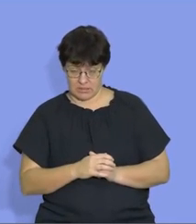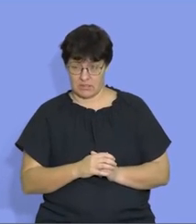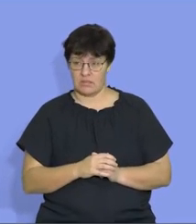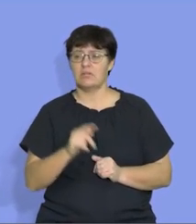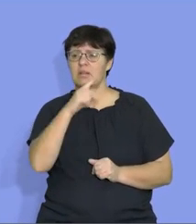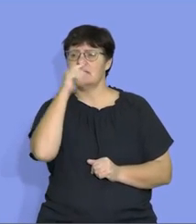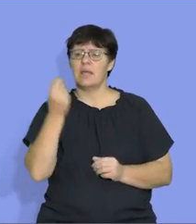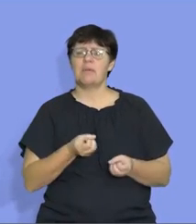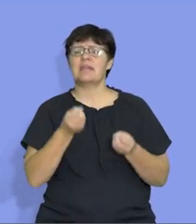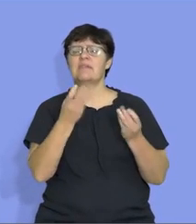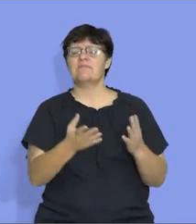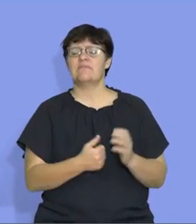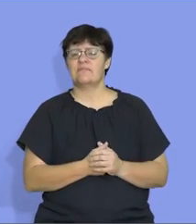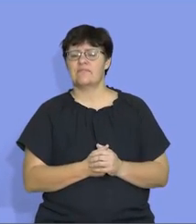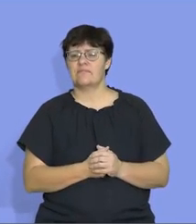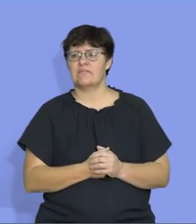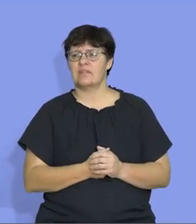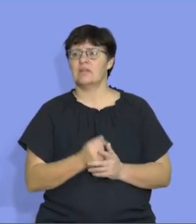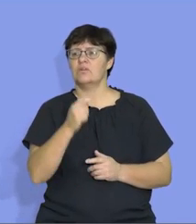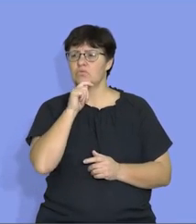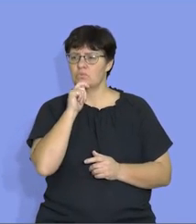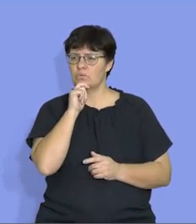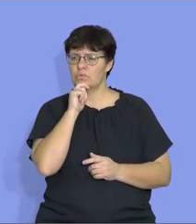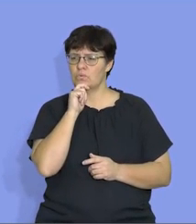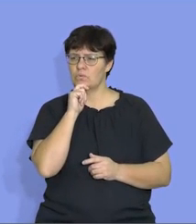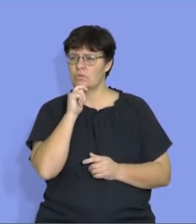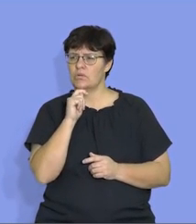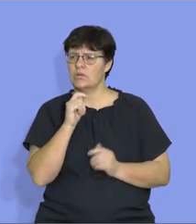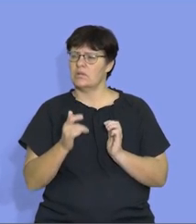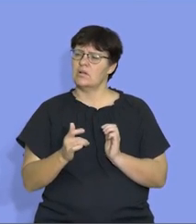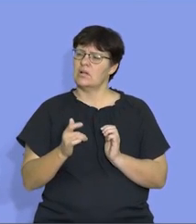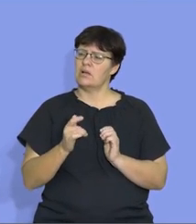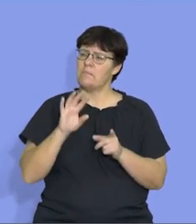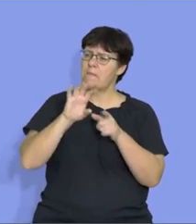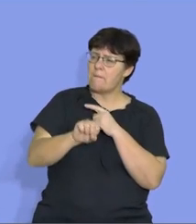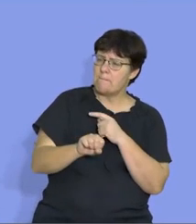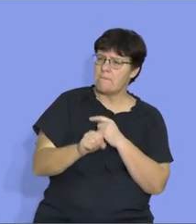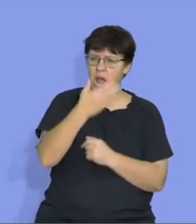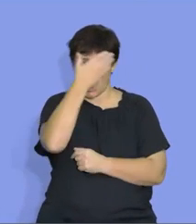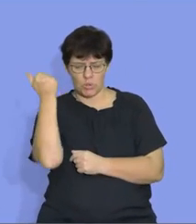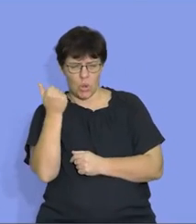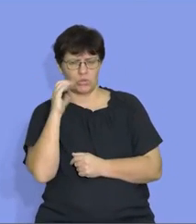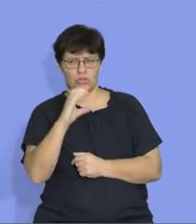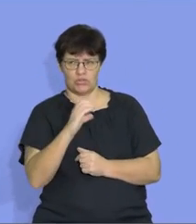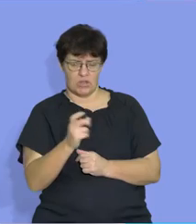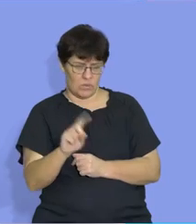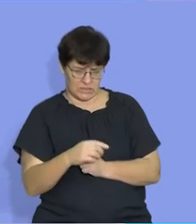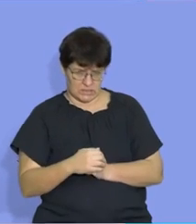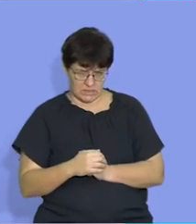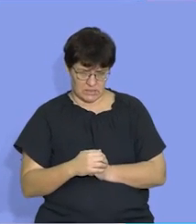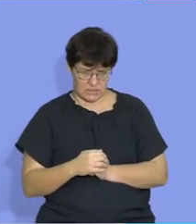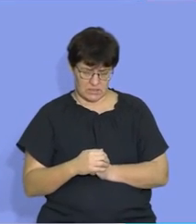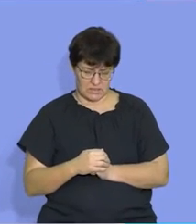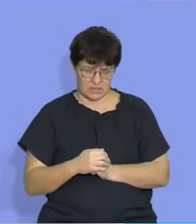to the technique used to determine an unknown concentration of a solution? Right, the calculations that we've been doing have to do